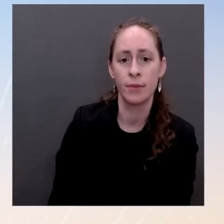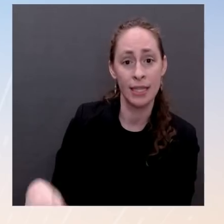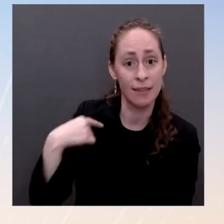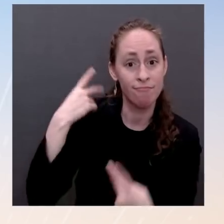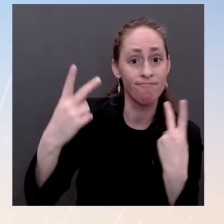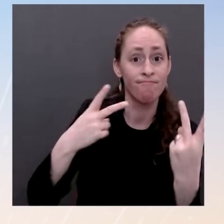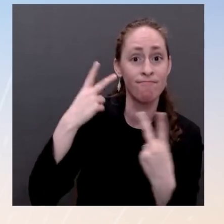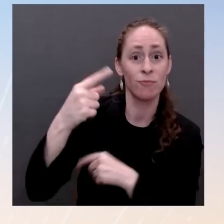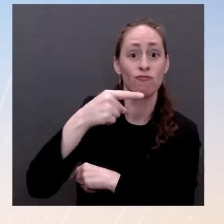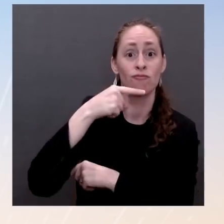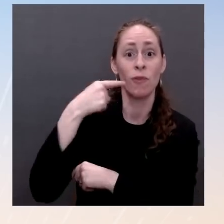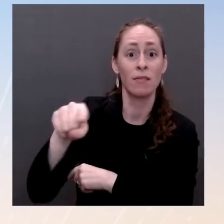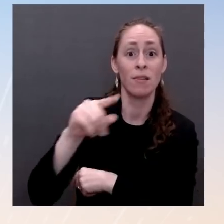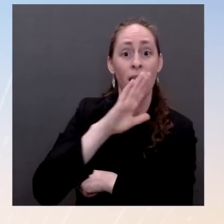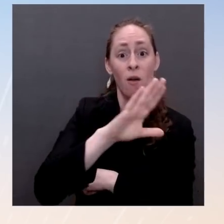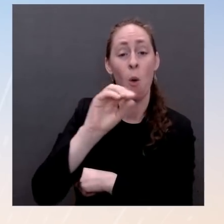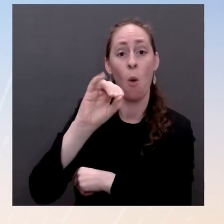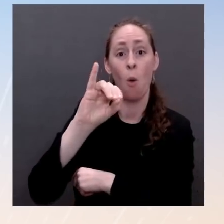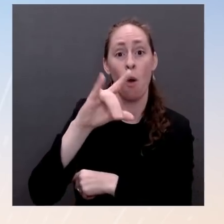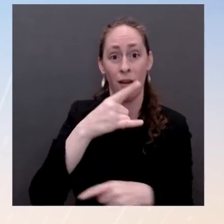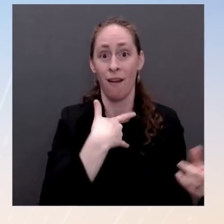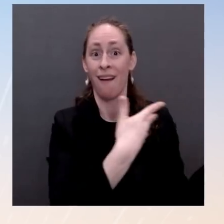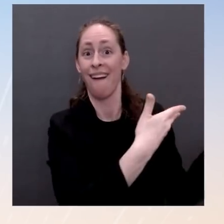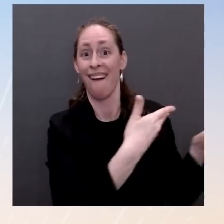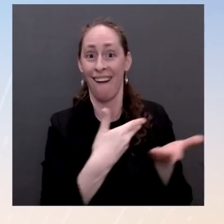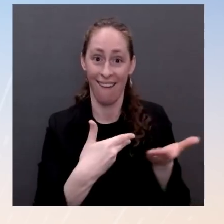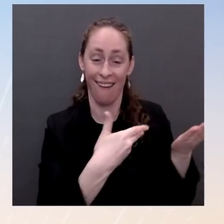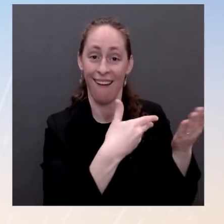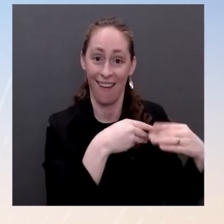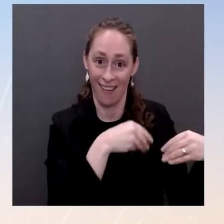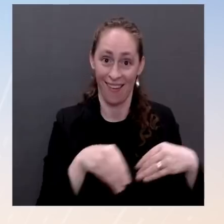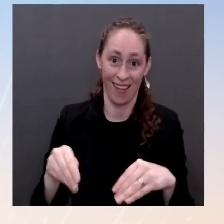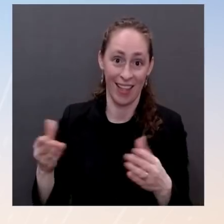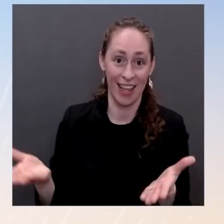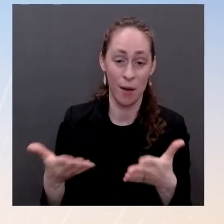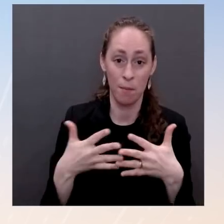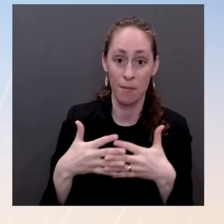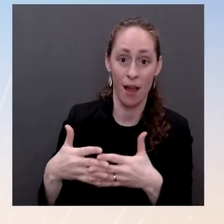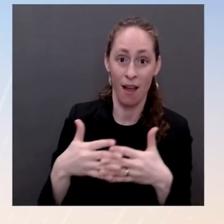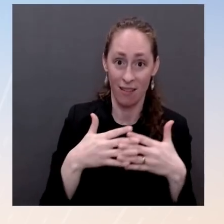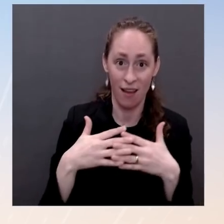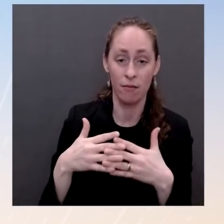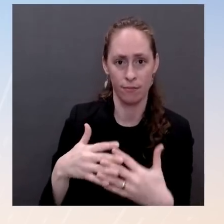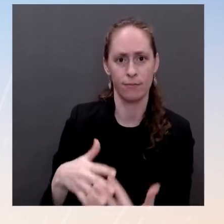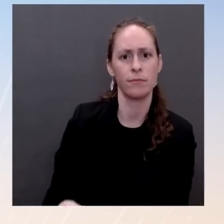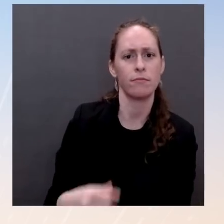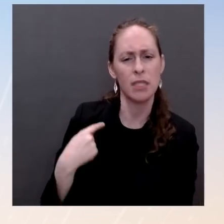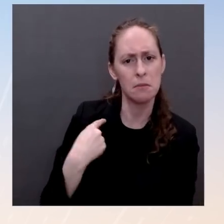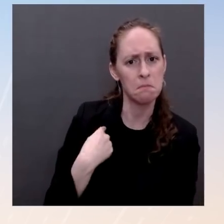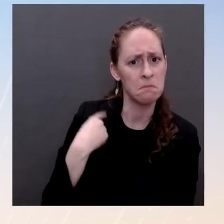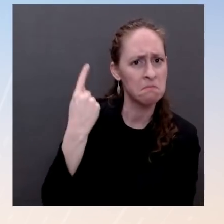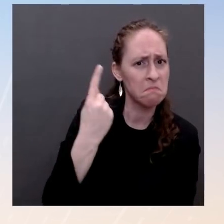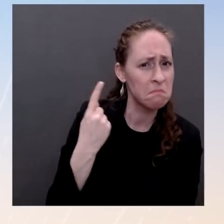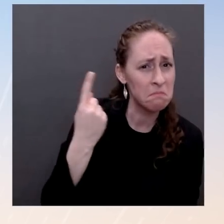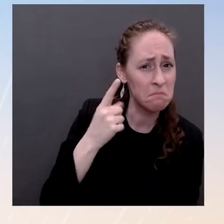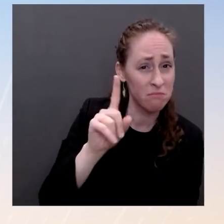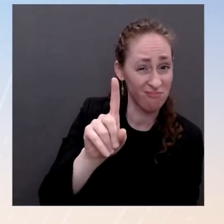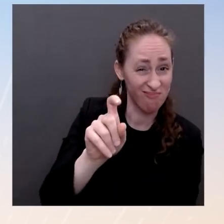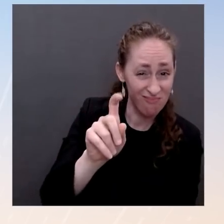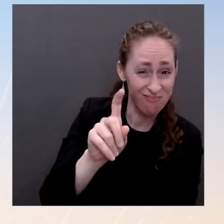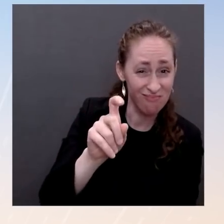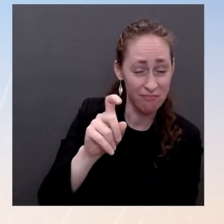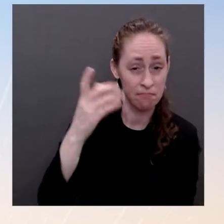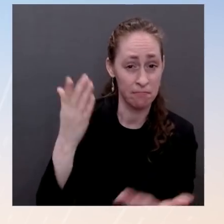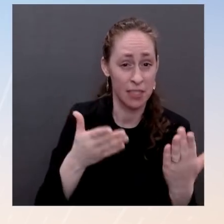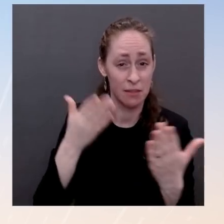all tools to keep gas prices down. Is he looking at temporary things to keep gas prices down should there be a Russian invasion? Or is there any